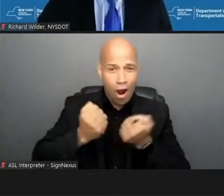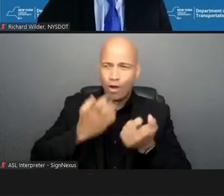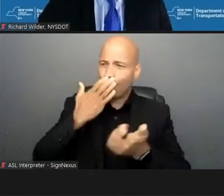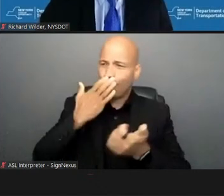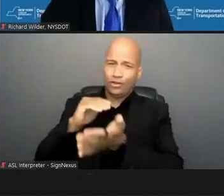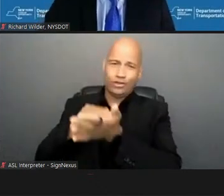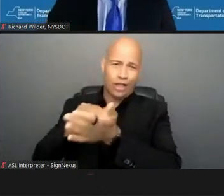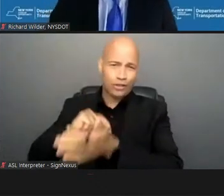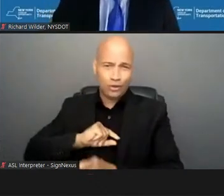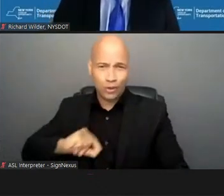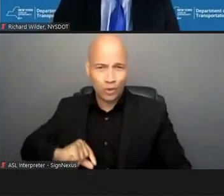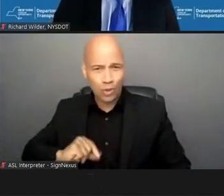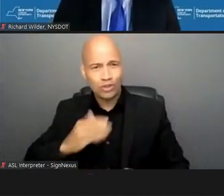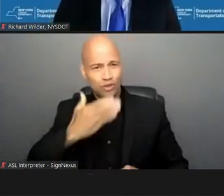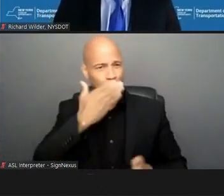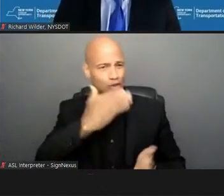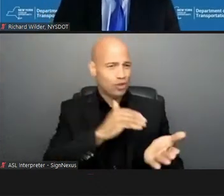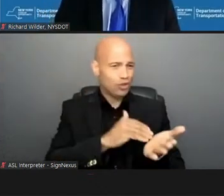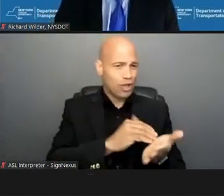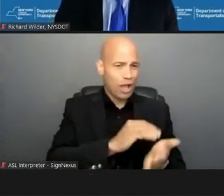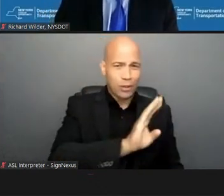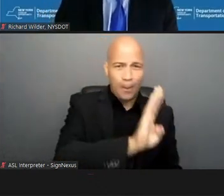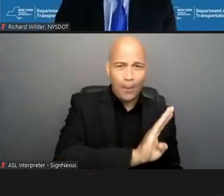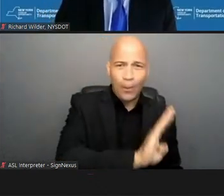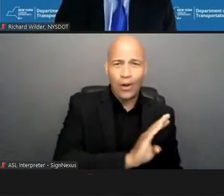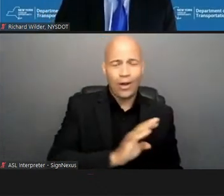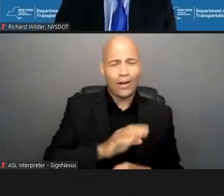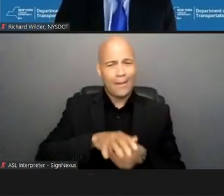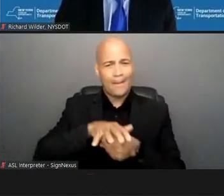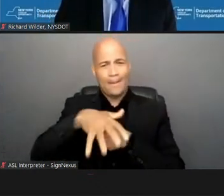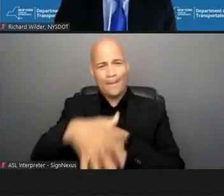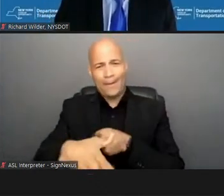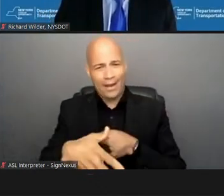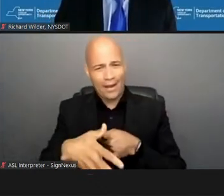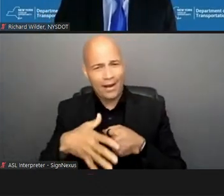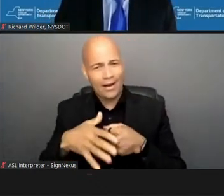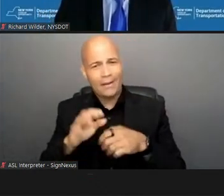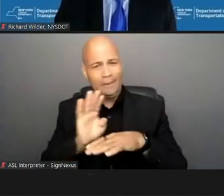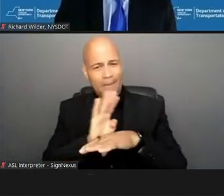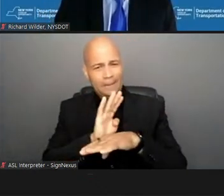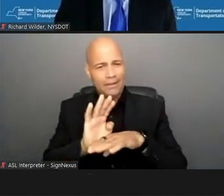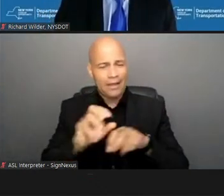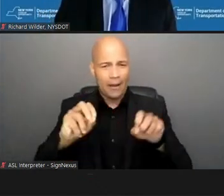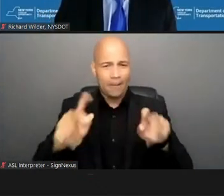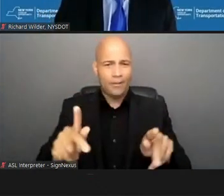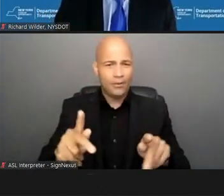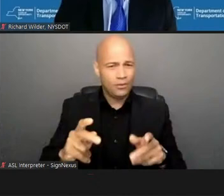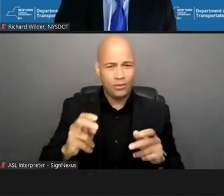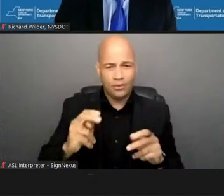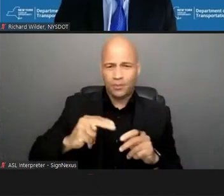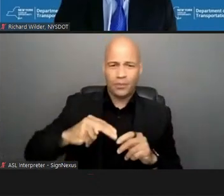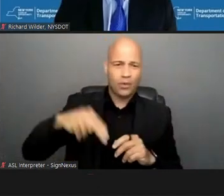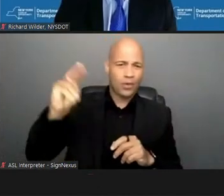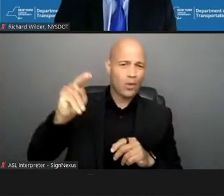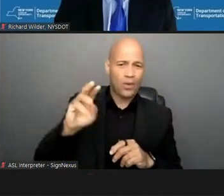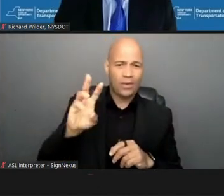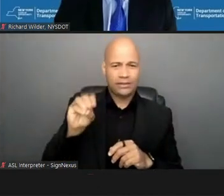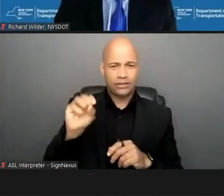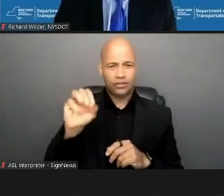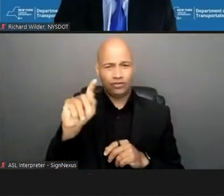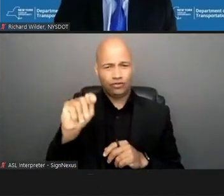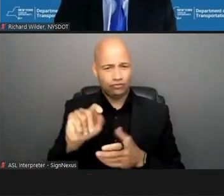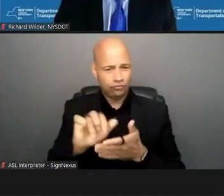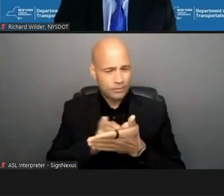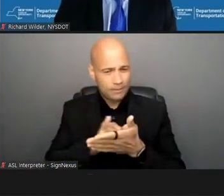there are good doctors in Brooklyn and there are plenty of business opportunities in those boroughs and north of 60th Street as well